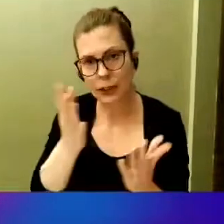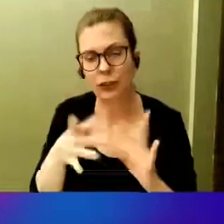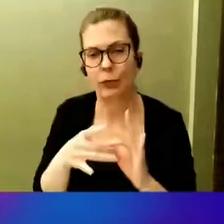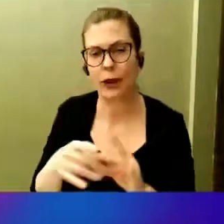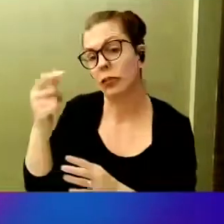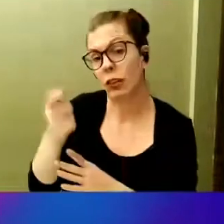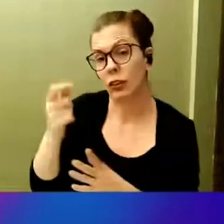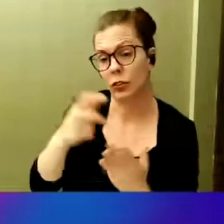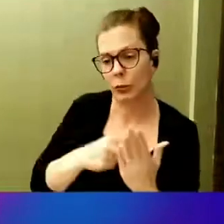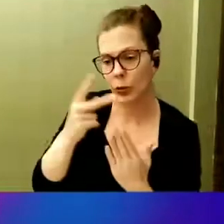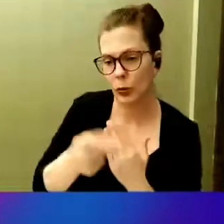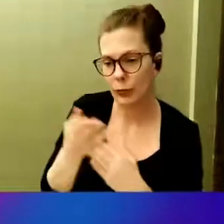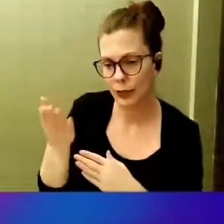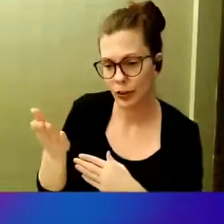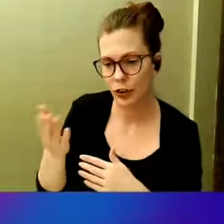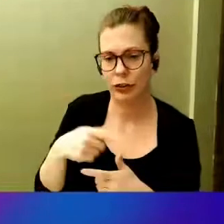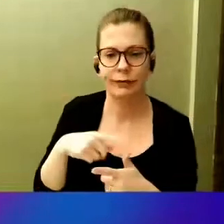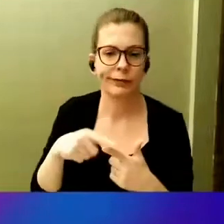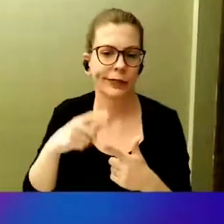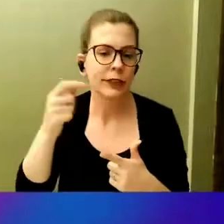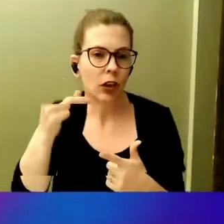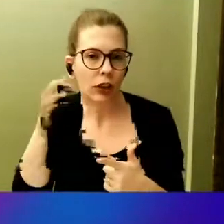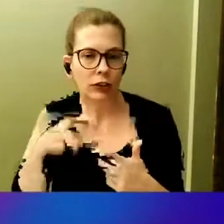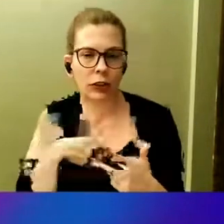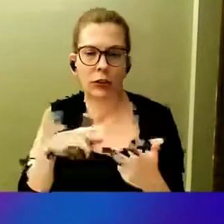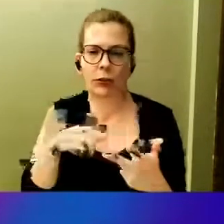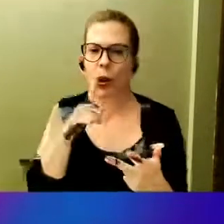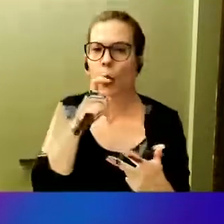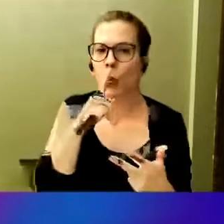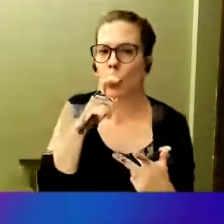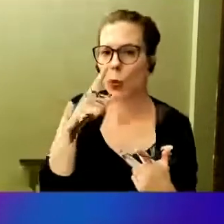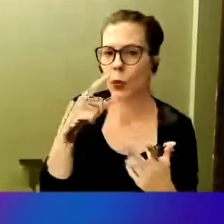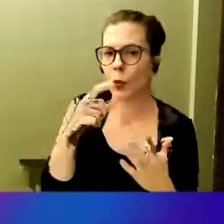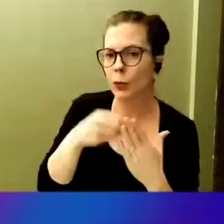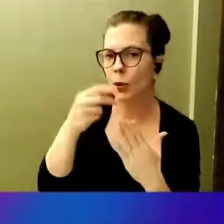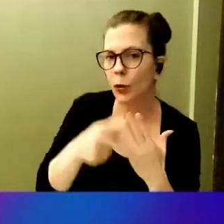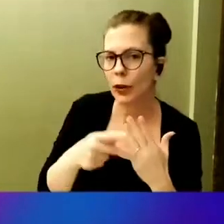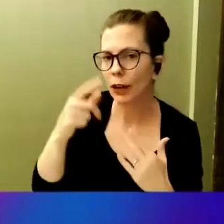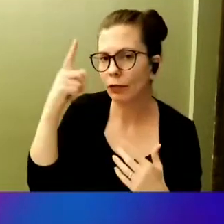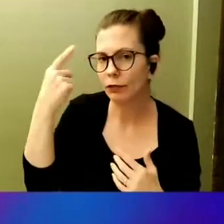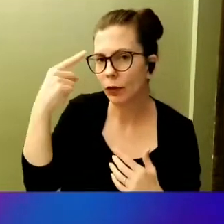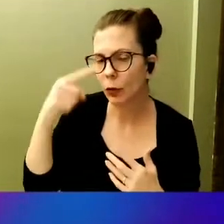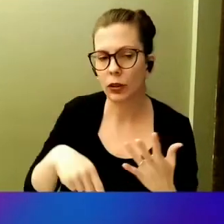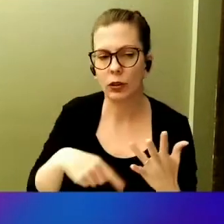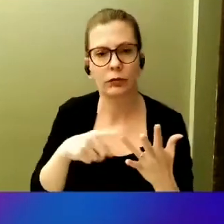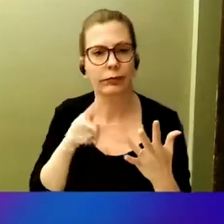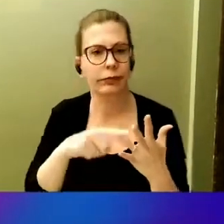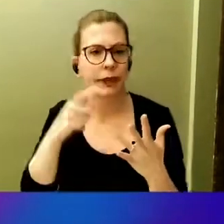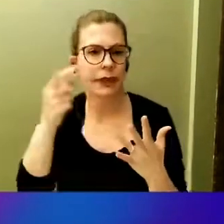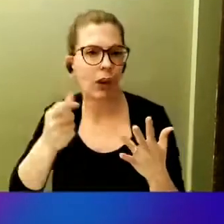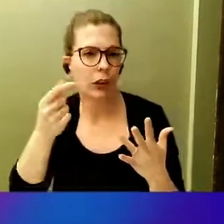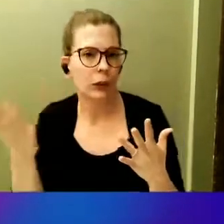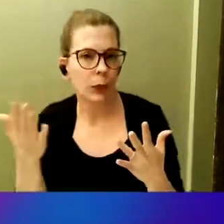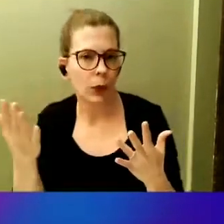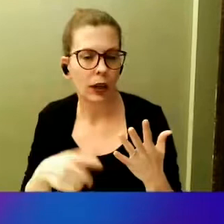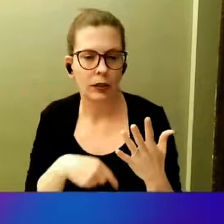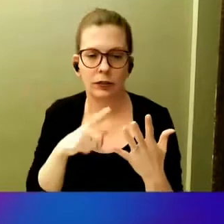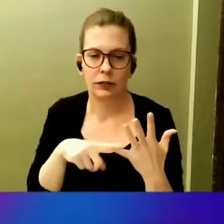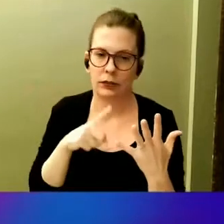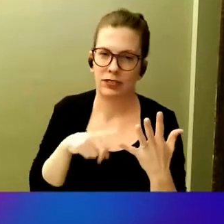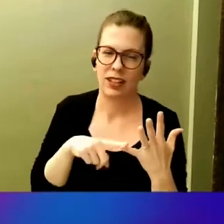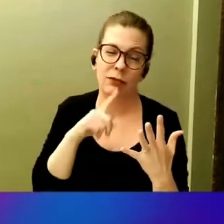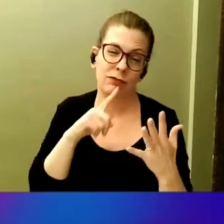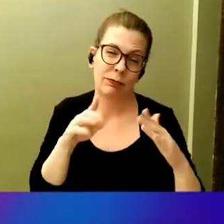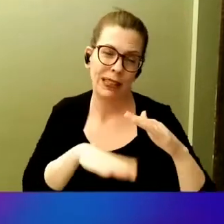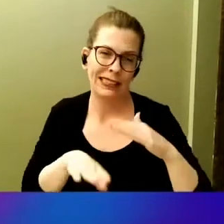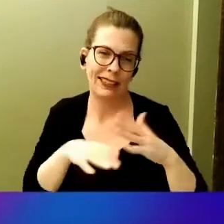What's the scholarship? Who is this program for? What are the scholarships? Also, there is a part about basically what I explained, like